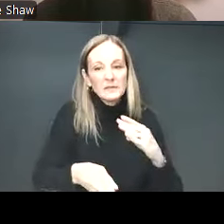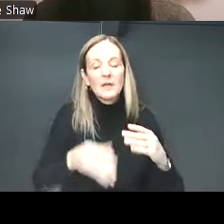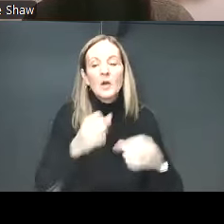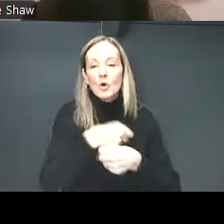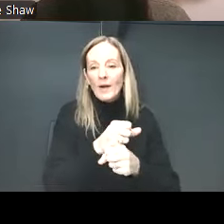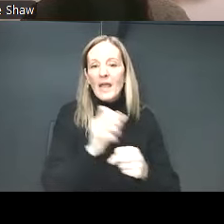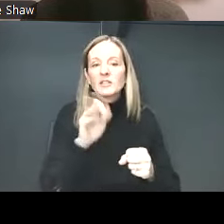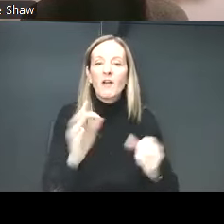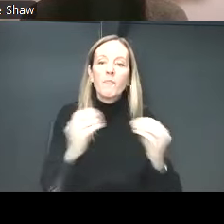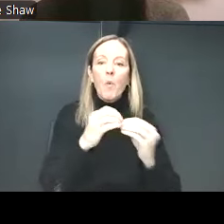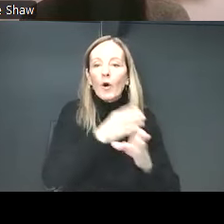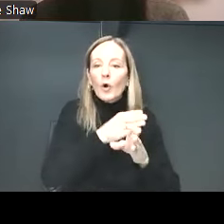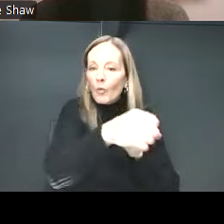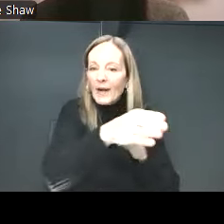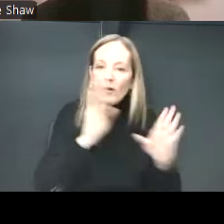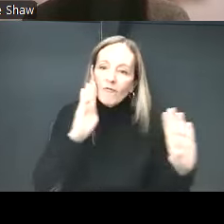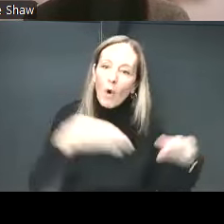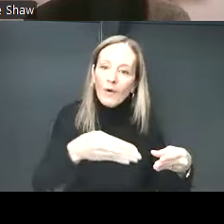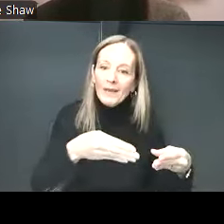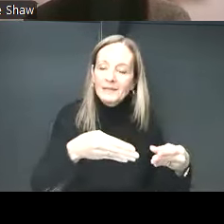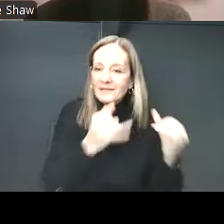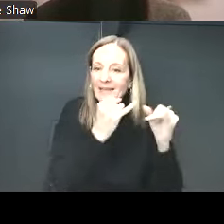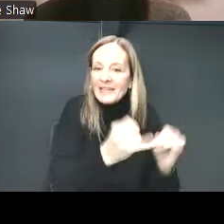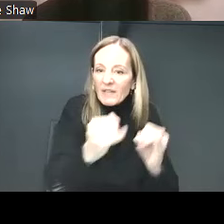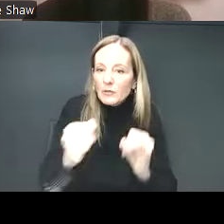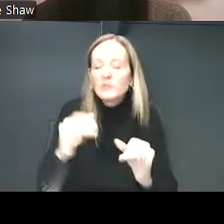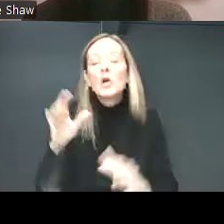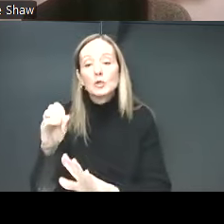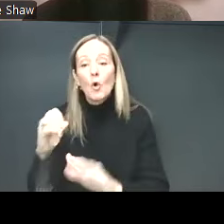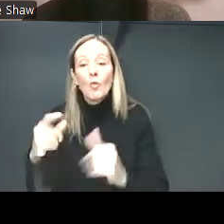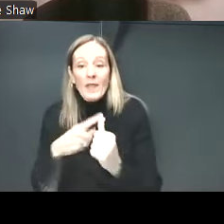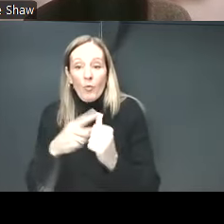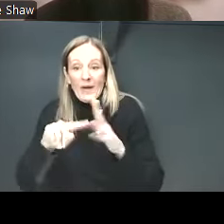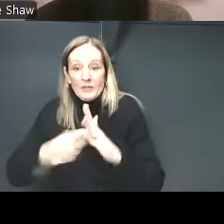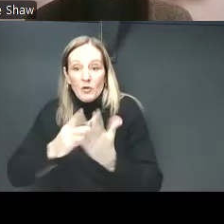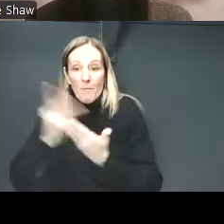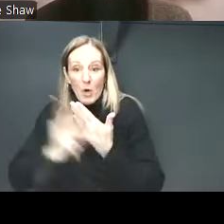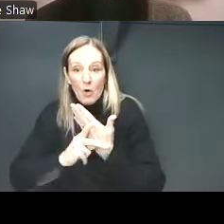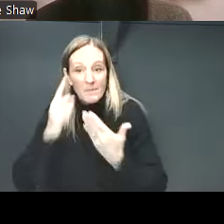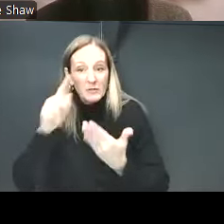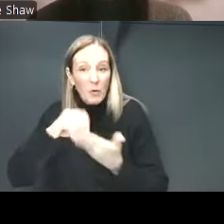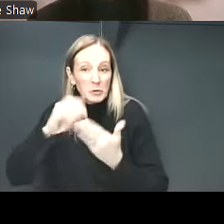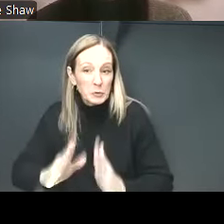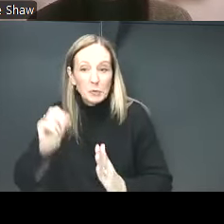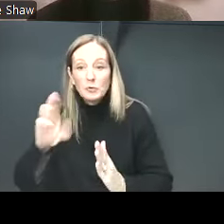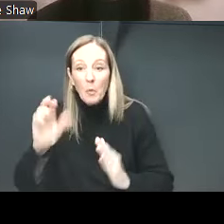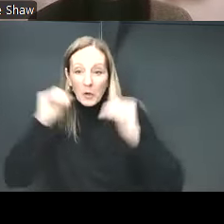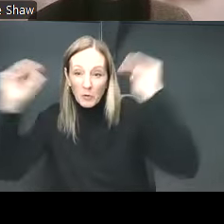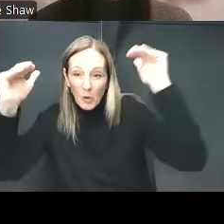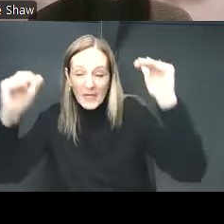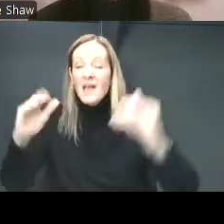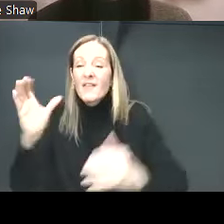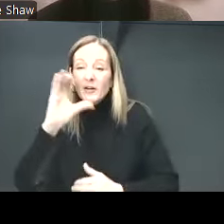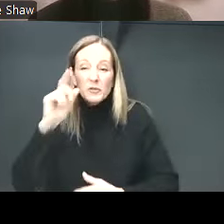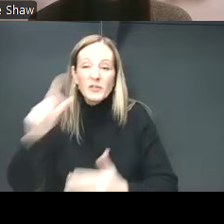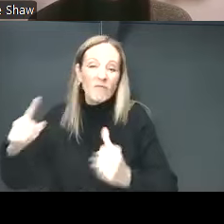more career-focused individuals. So the original program is for those students and even adults who are looking for that first